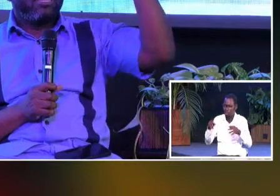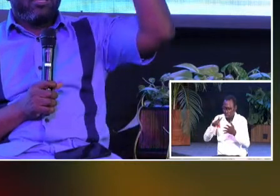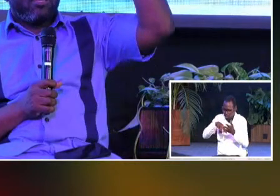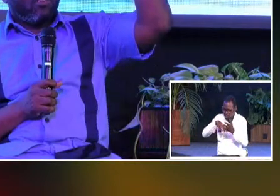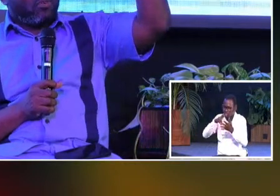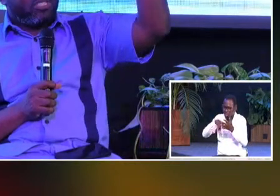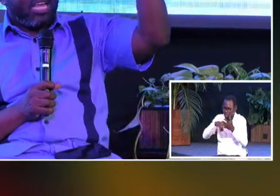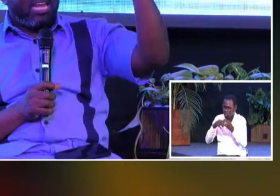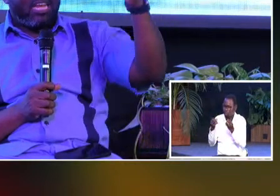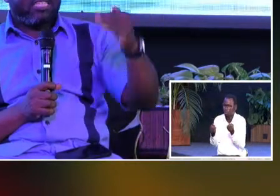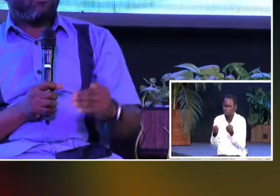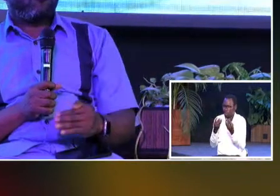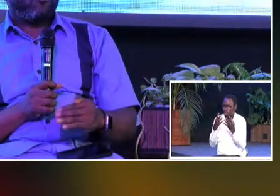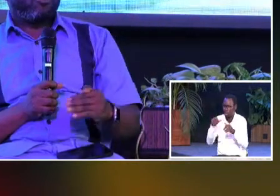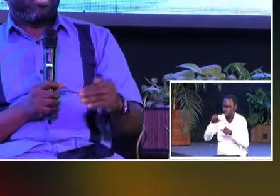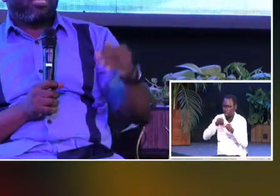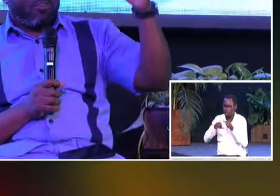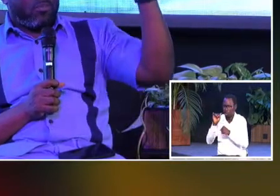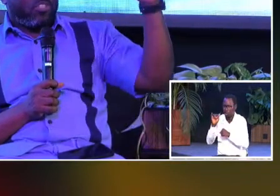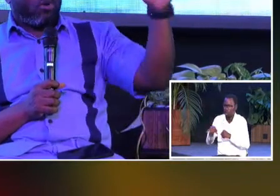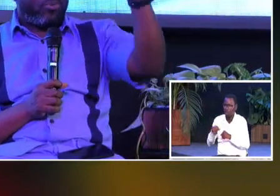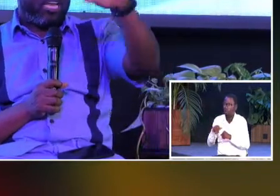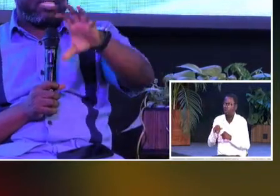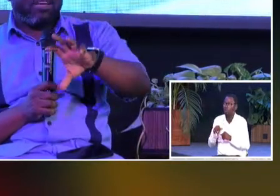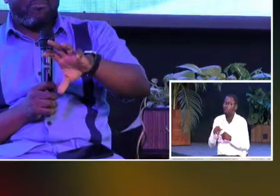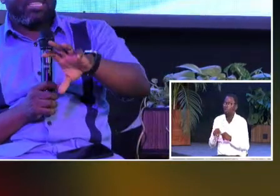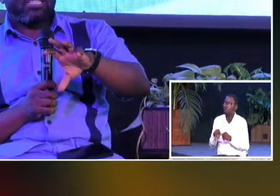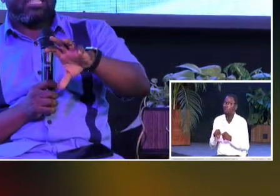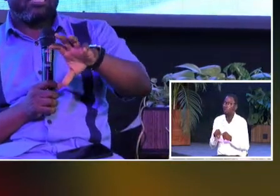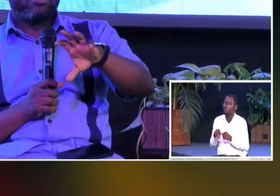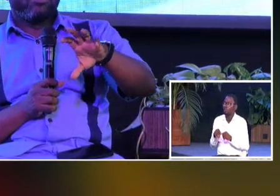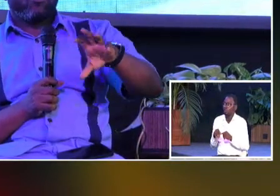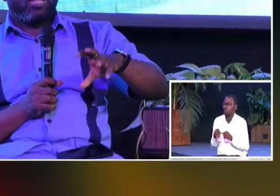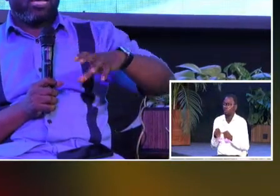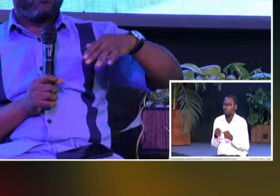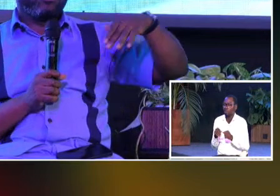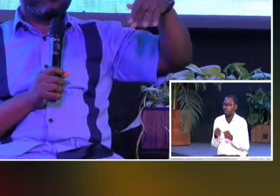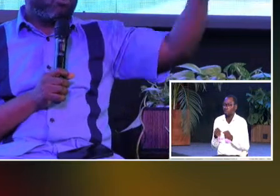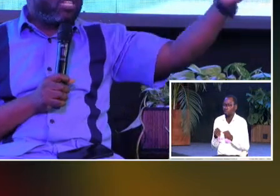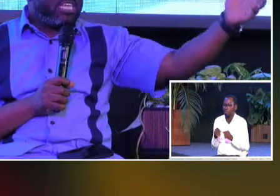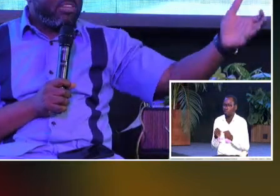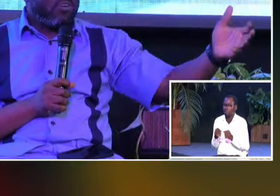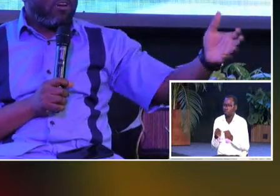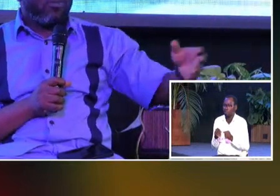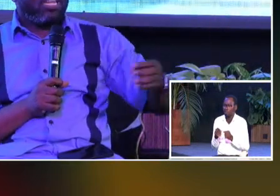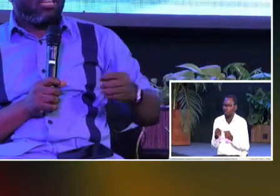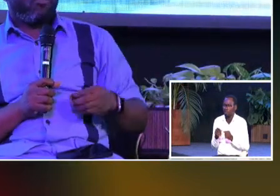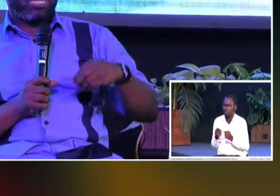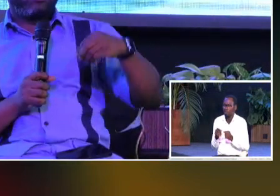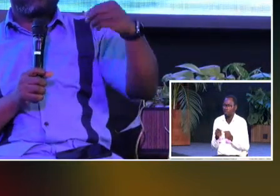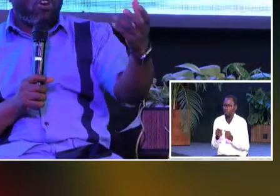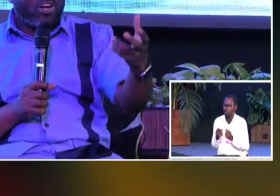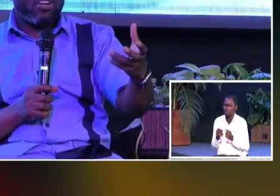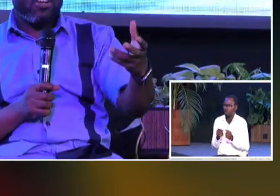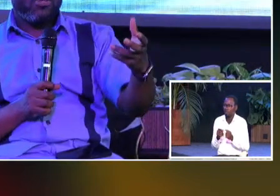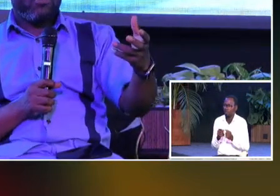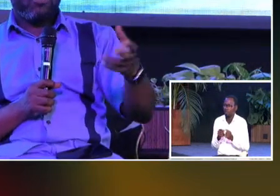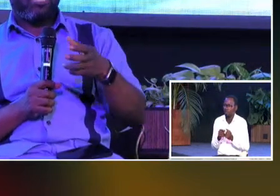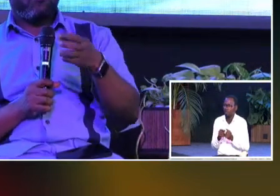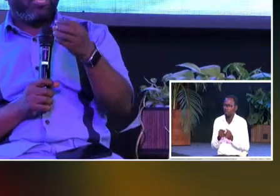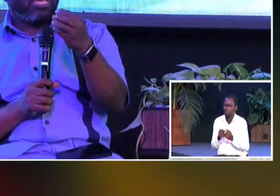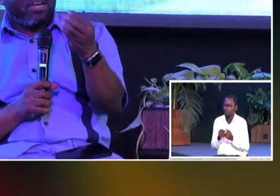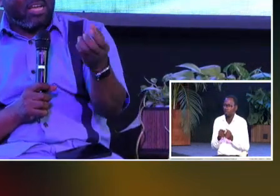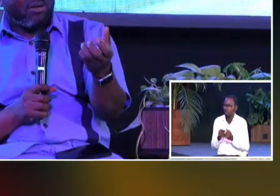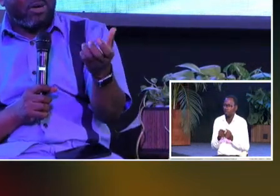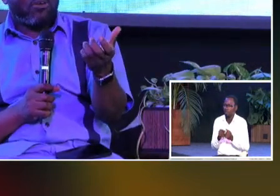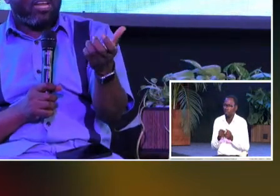slides, you see a list of all the job pillars I mentioned. Whether you're into content development, if you can talk, you